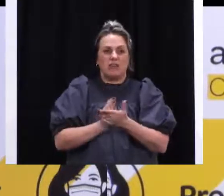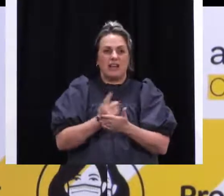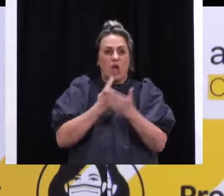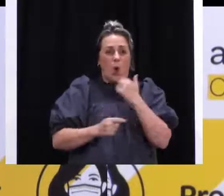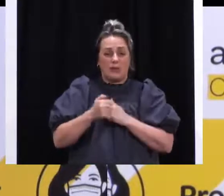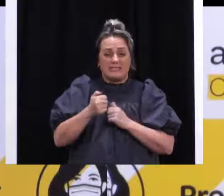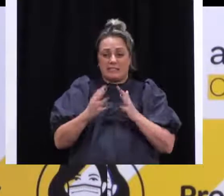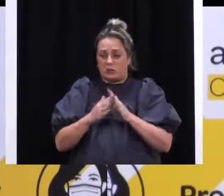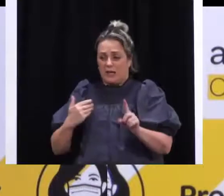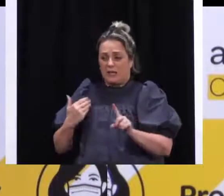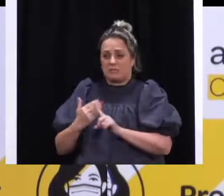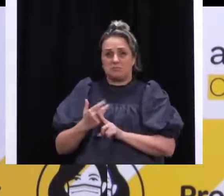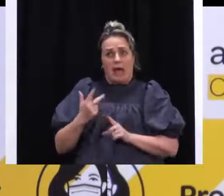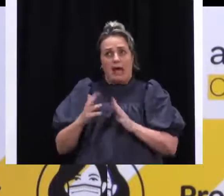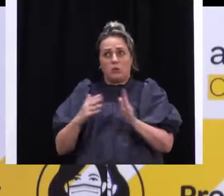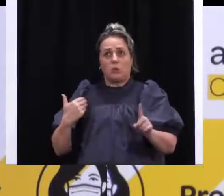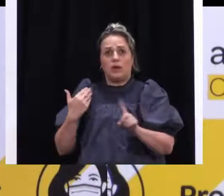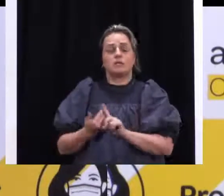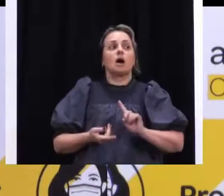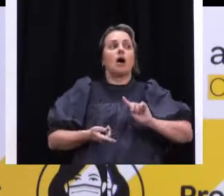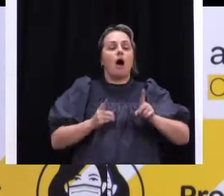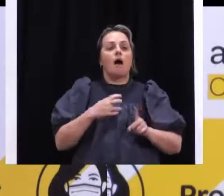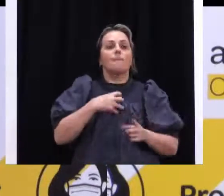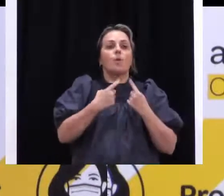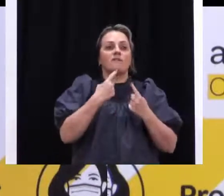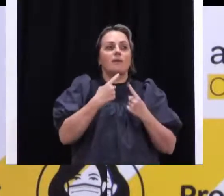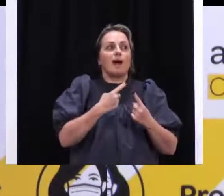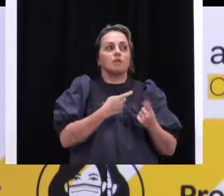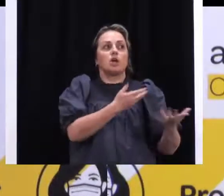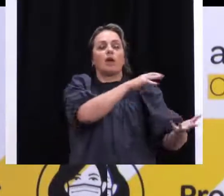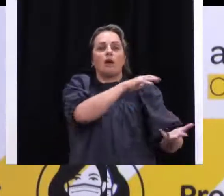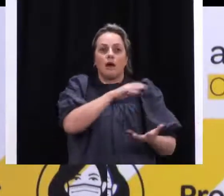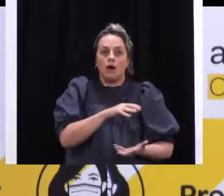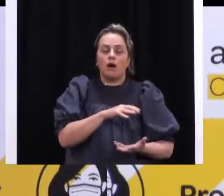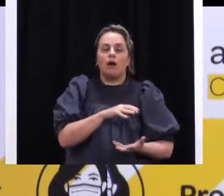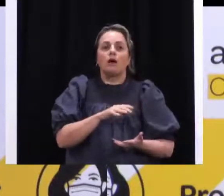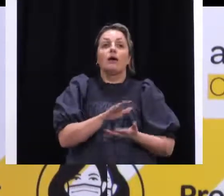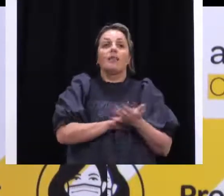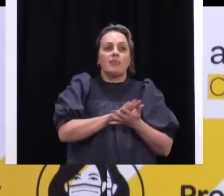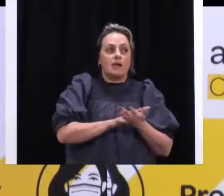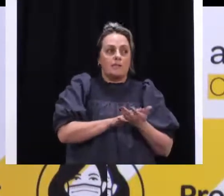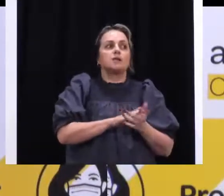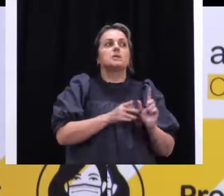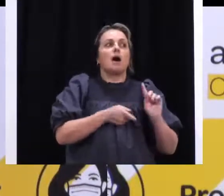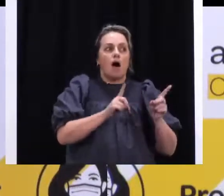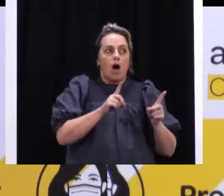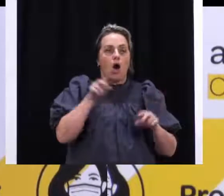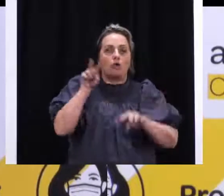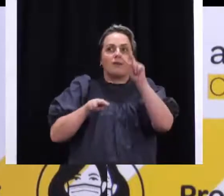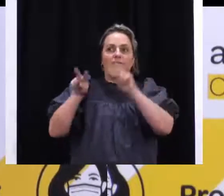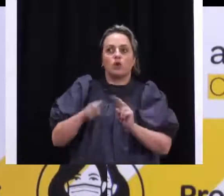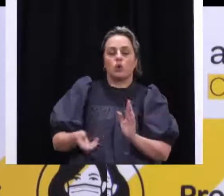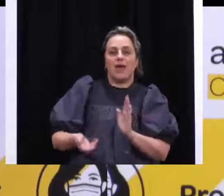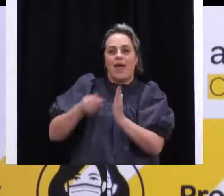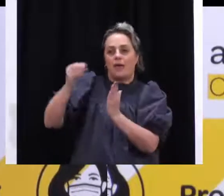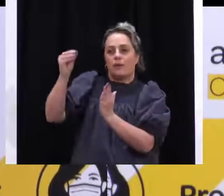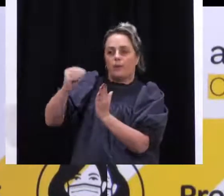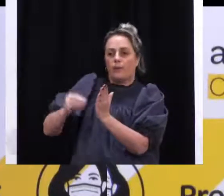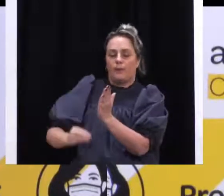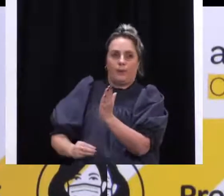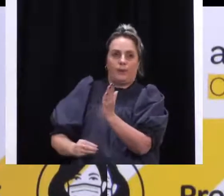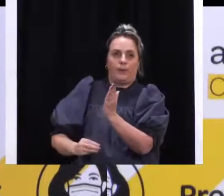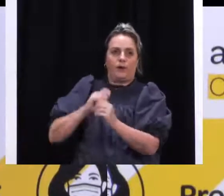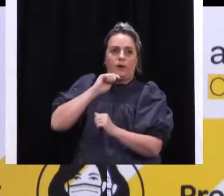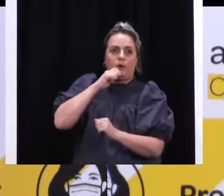6 to 8 weeks or so. And so that, of course, gets factored into the next round of reviews. Because of the issue that we've had with the Crown